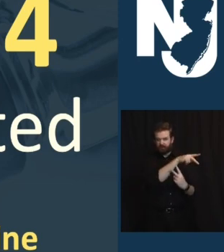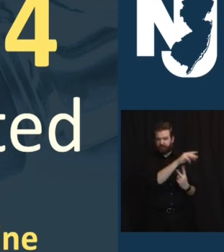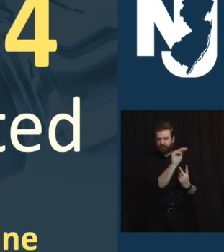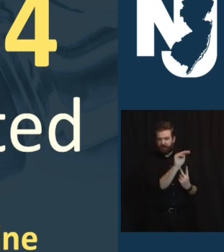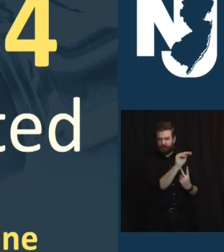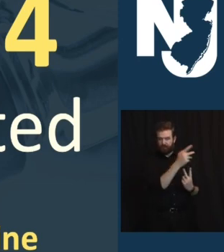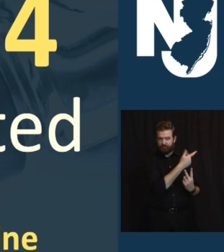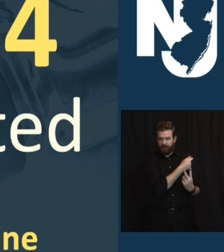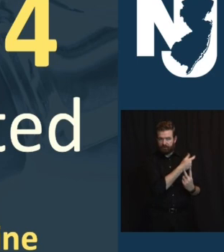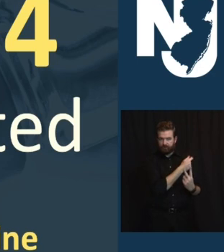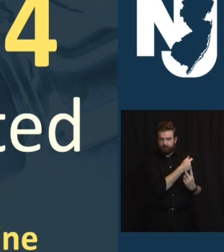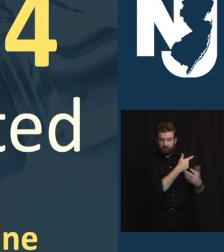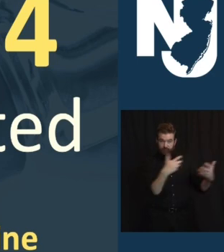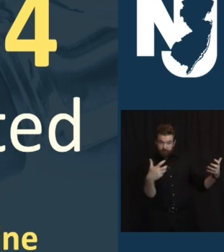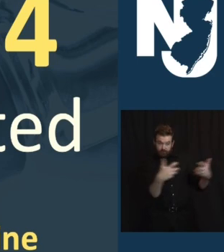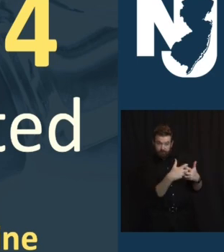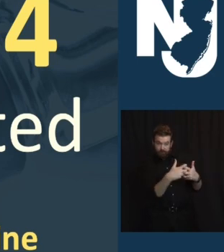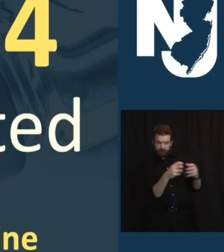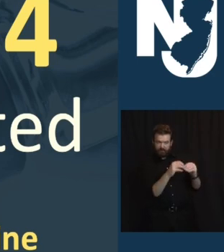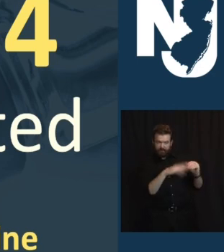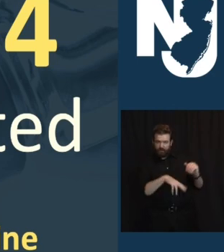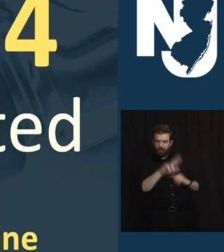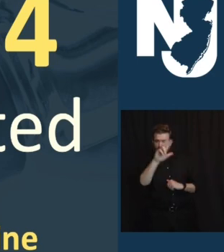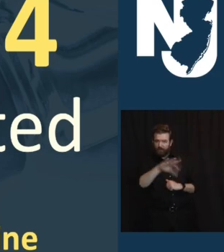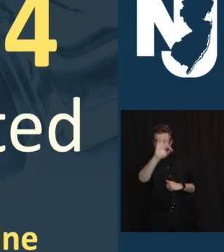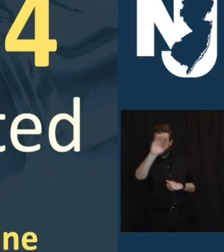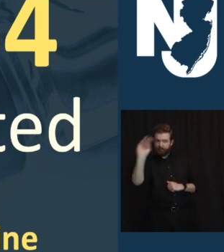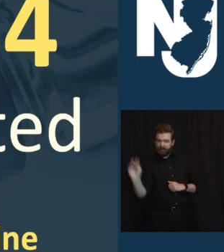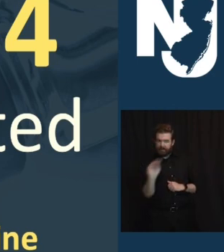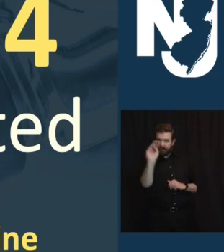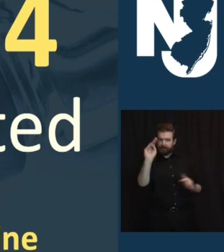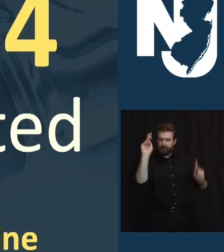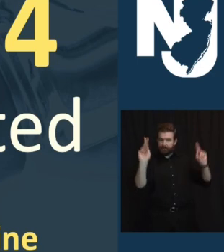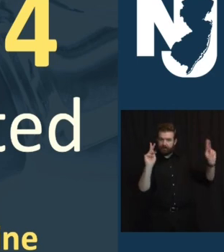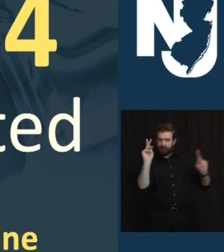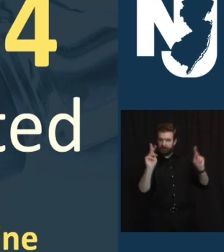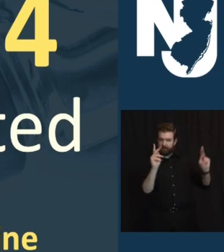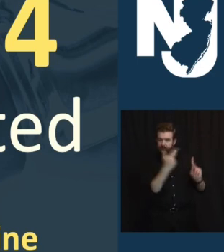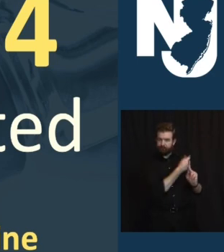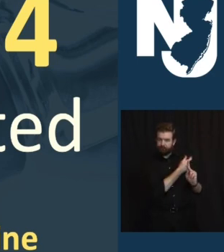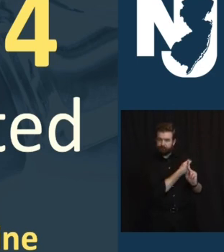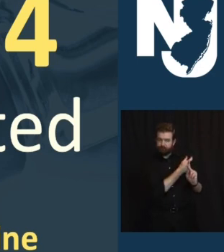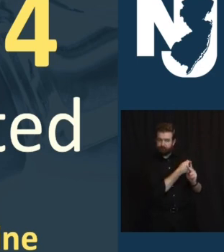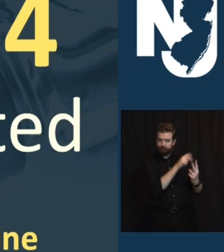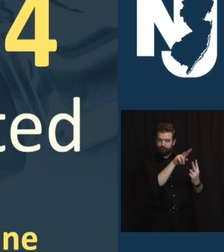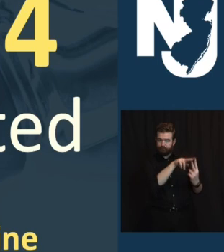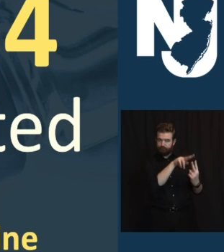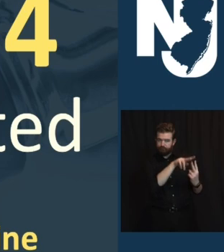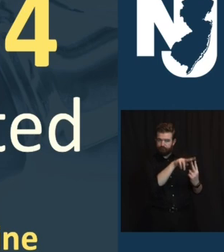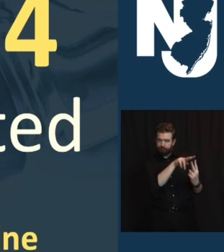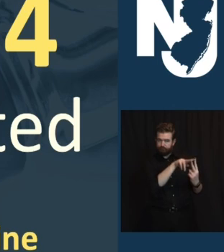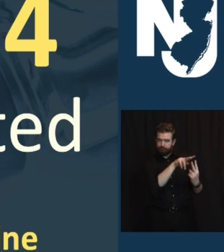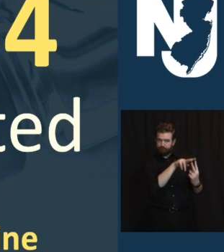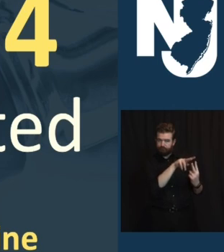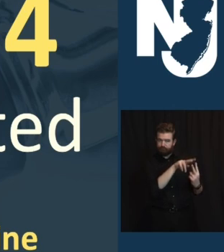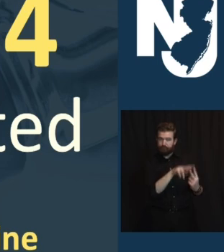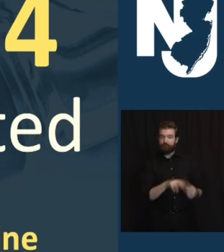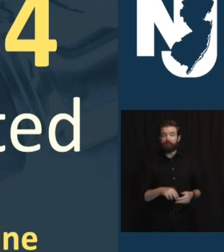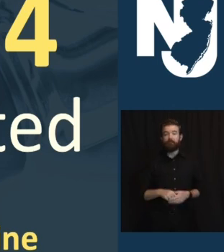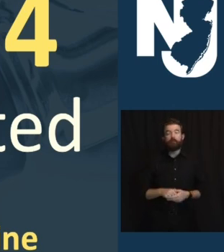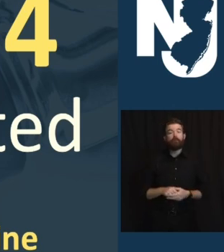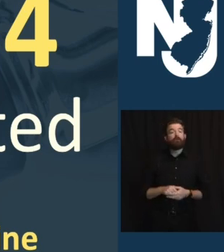more than 3.9 million residents. You can easily chart out where we will be inside of the next month as more